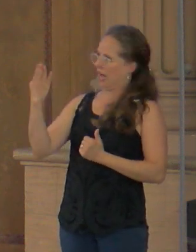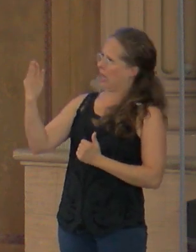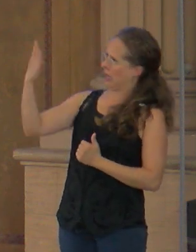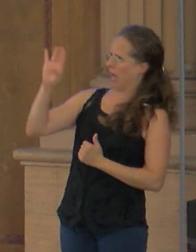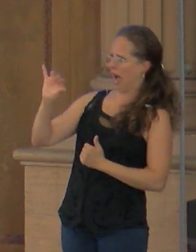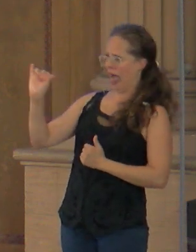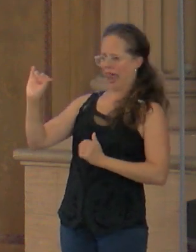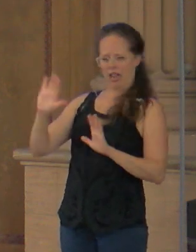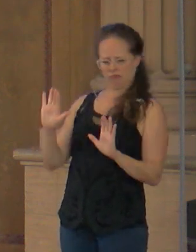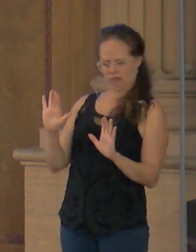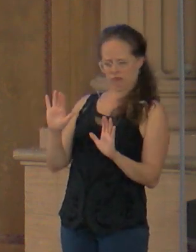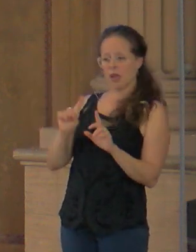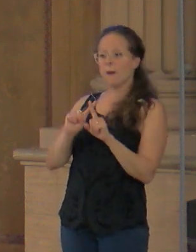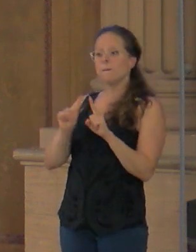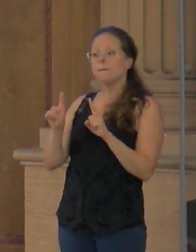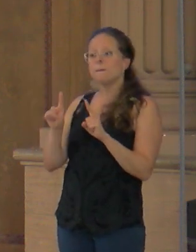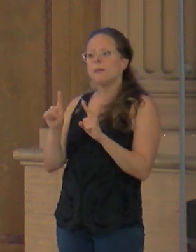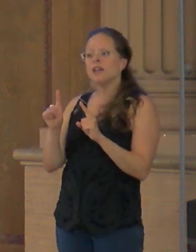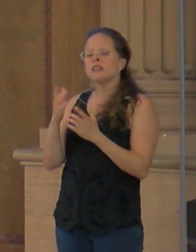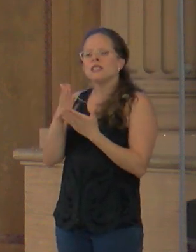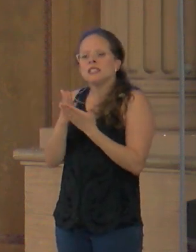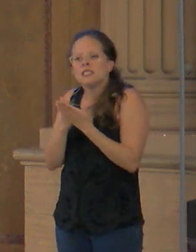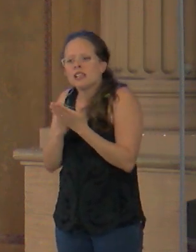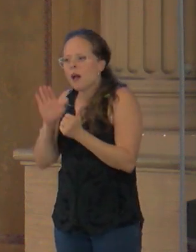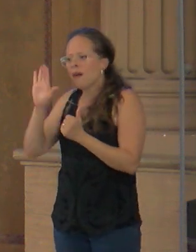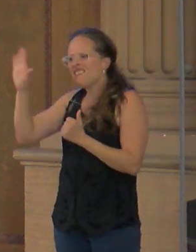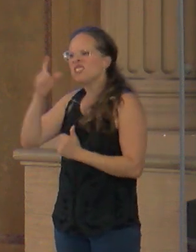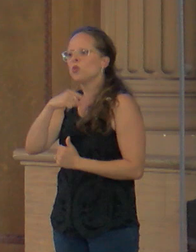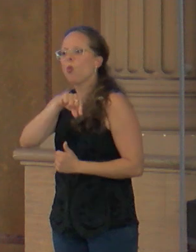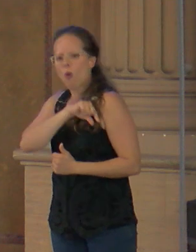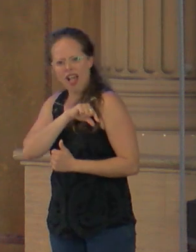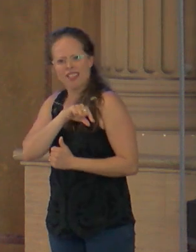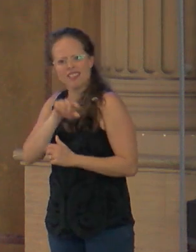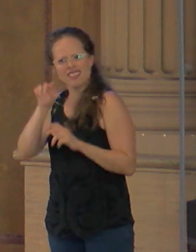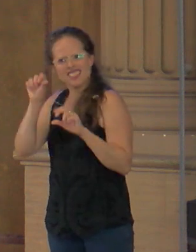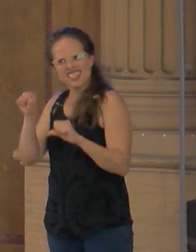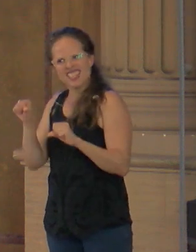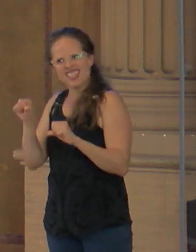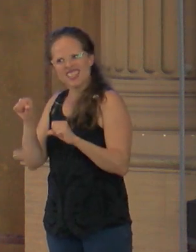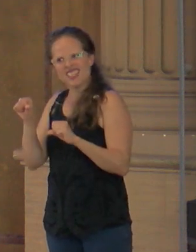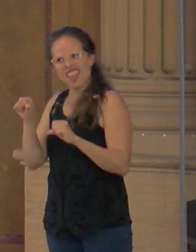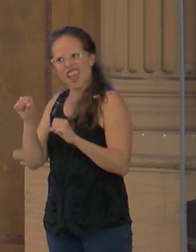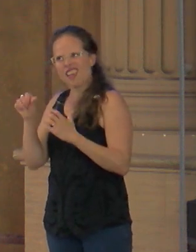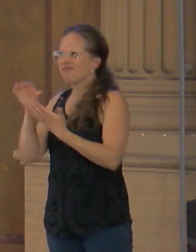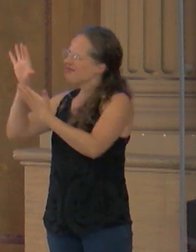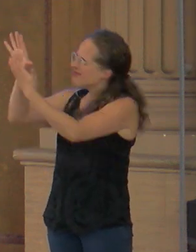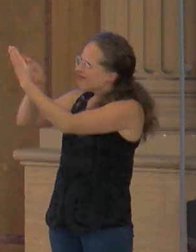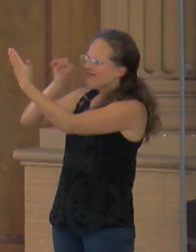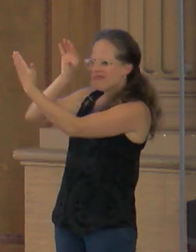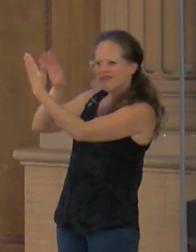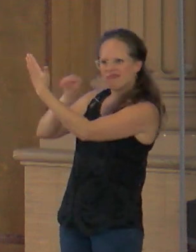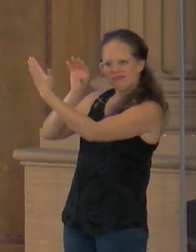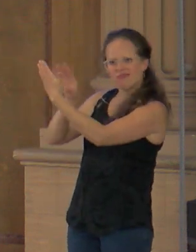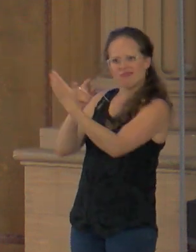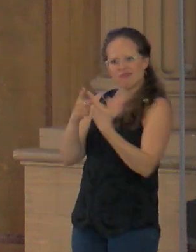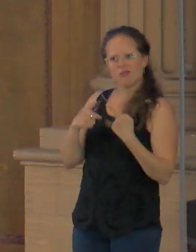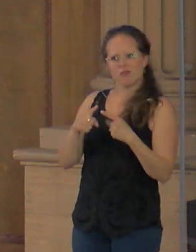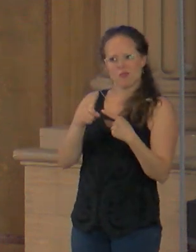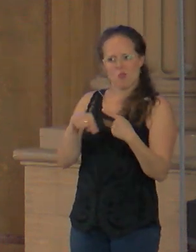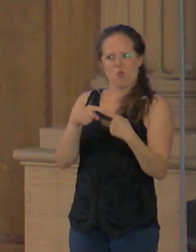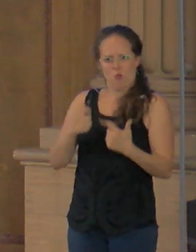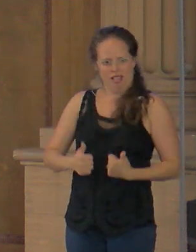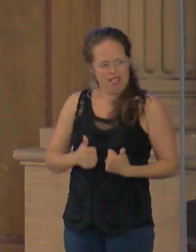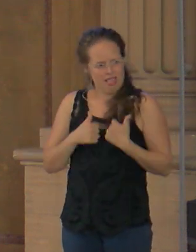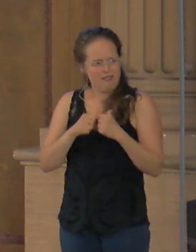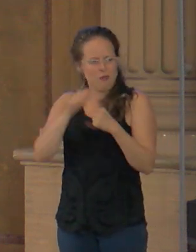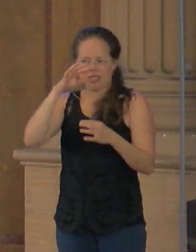God are communicable. They do become ours as in increasing measure as we live by faith. God is perfectly pure,